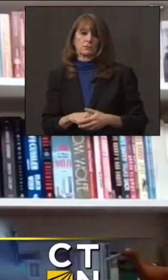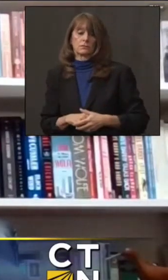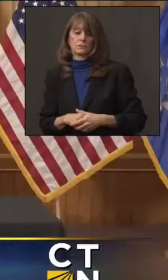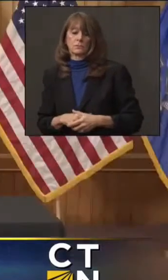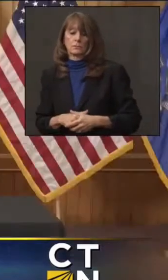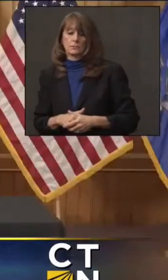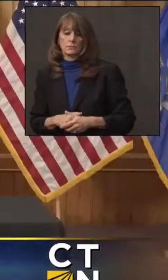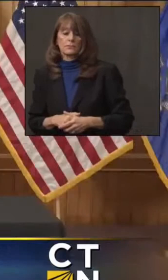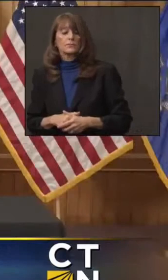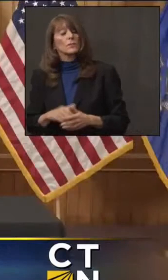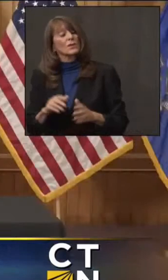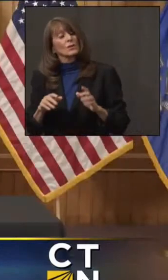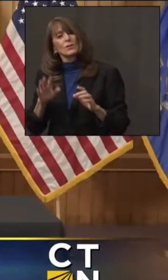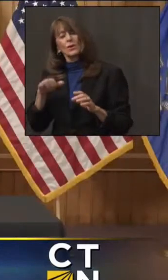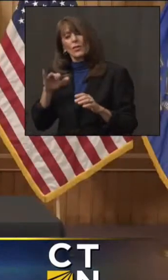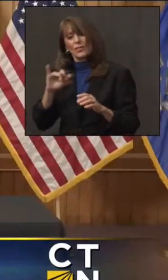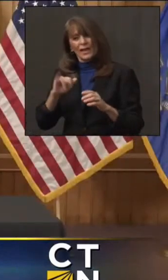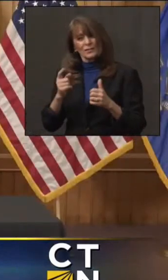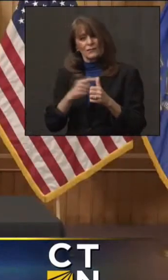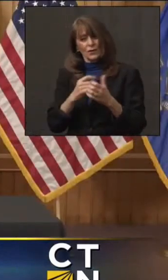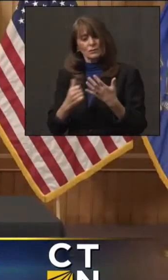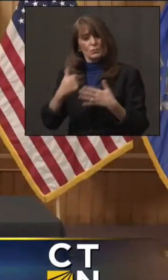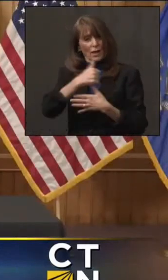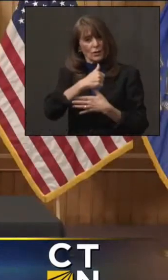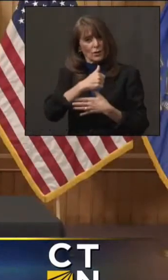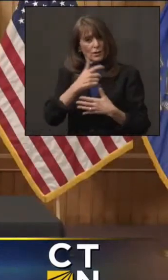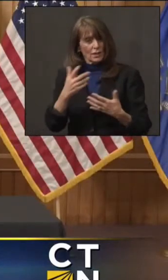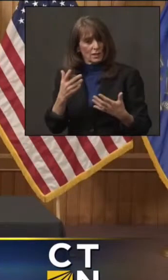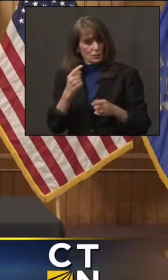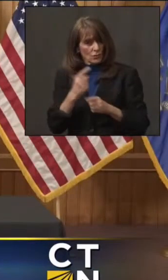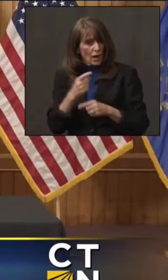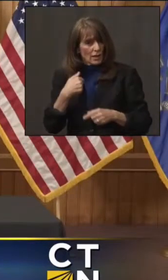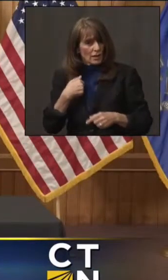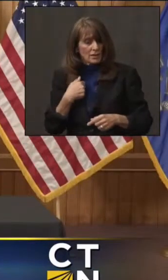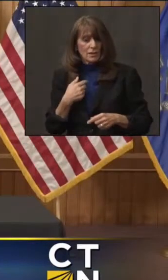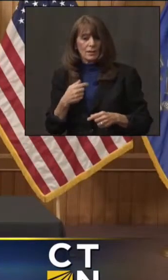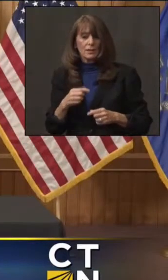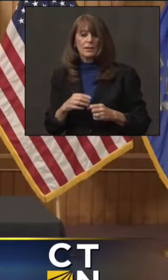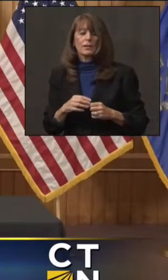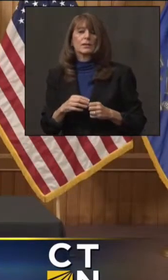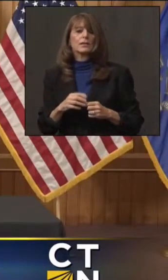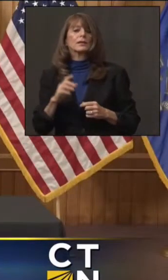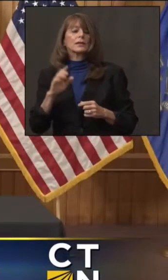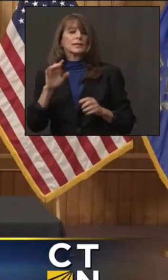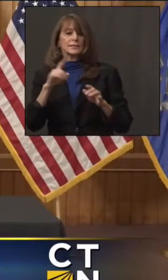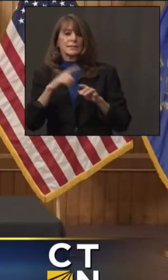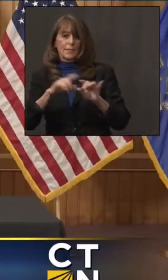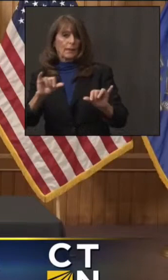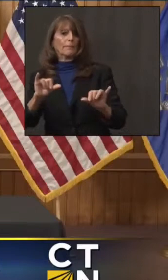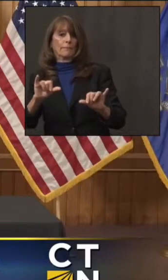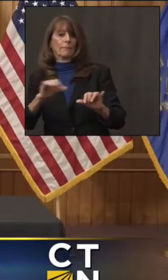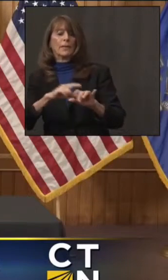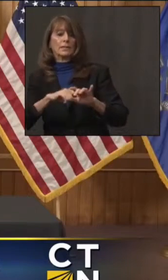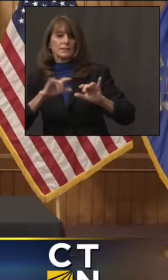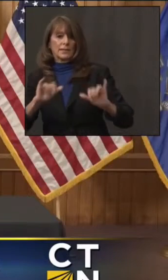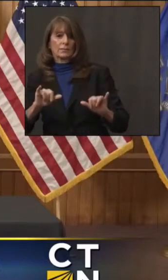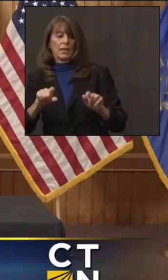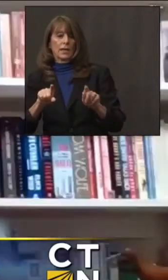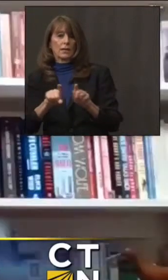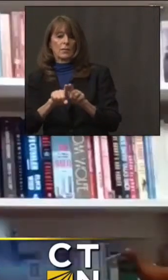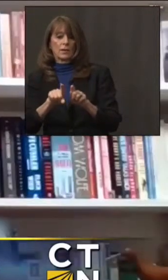So they would be first priority. Am I hearing you correctly? That they would be at the same time as